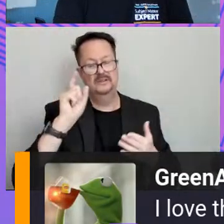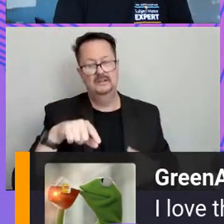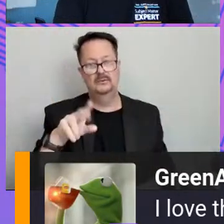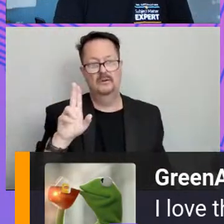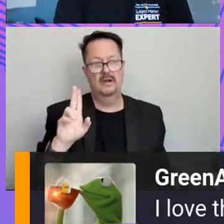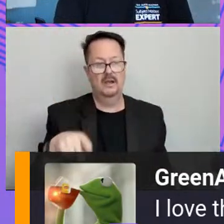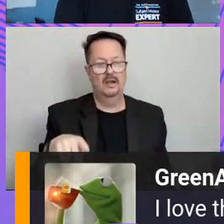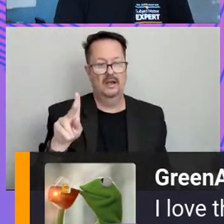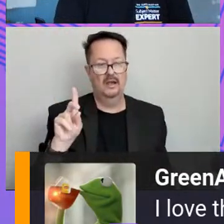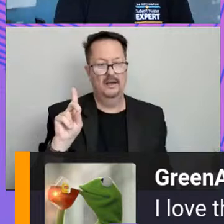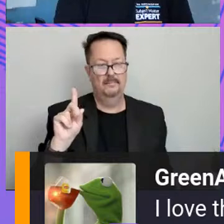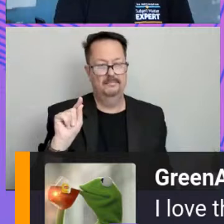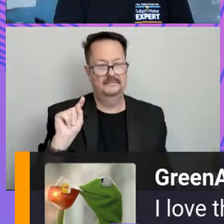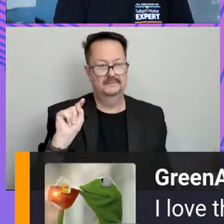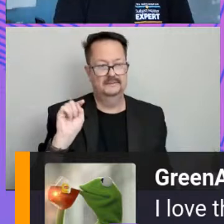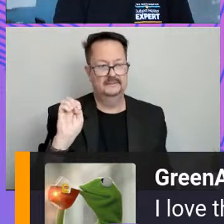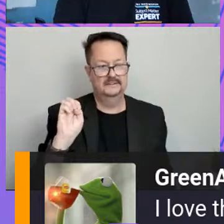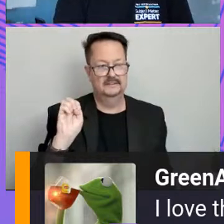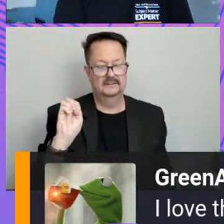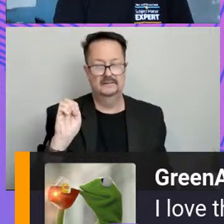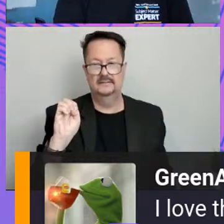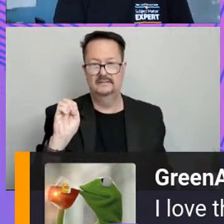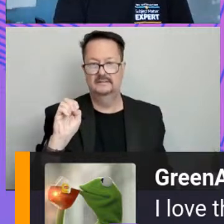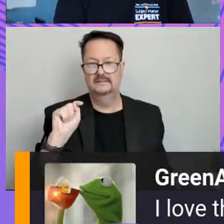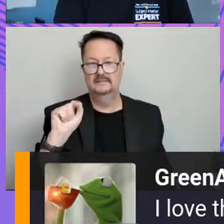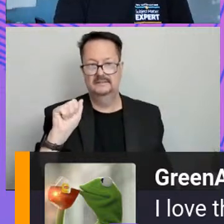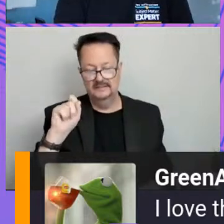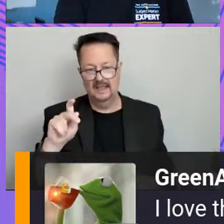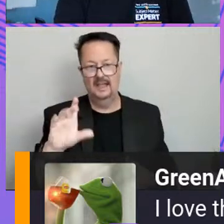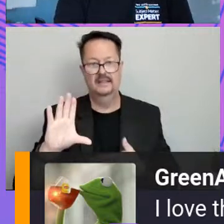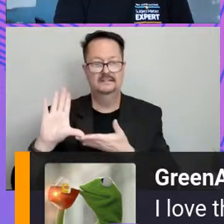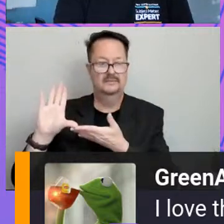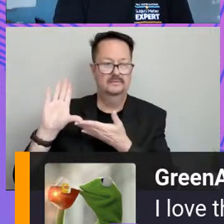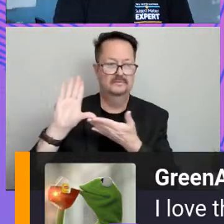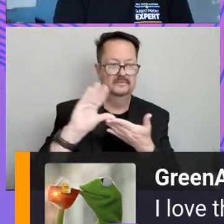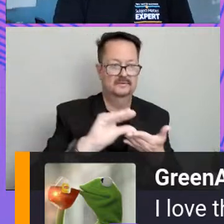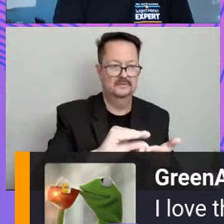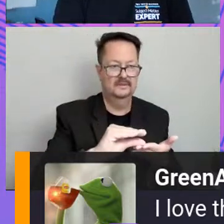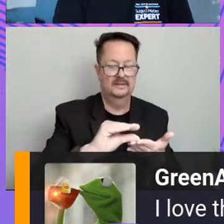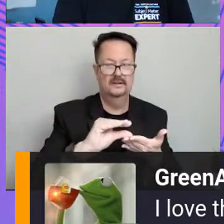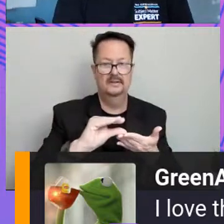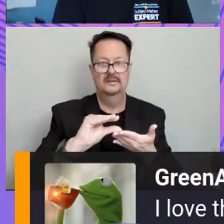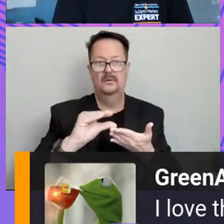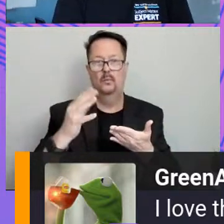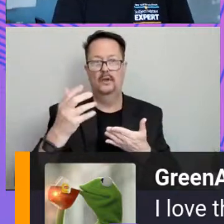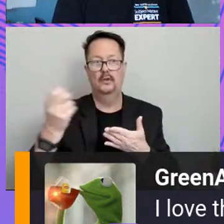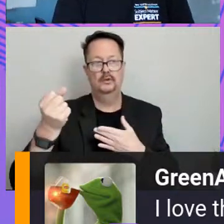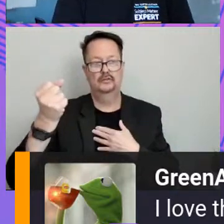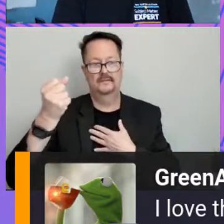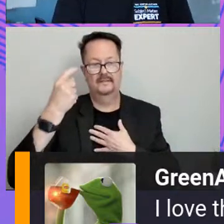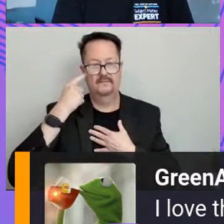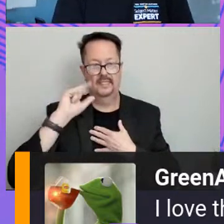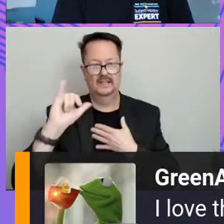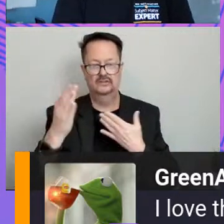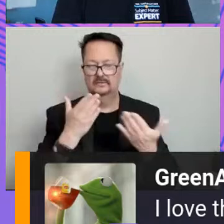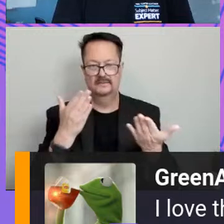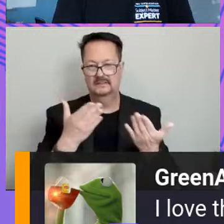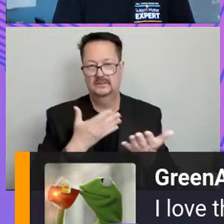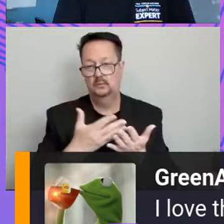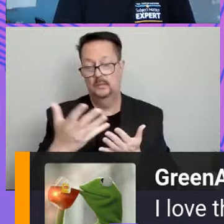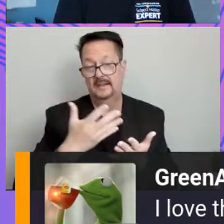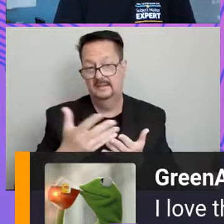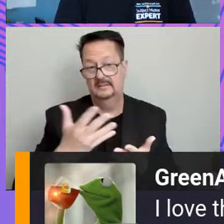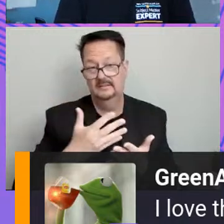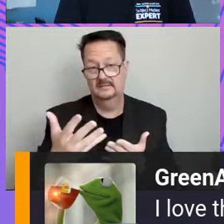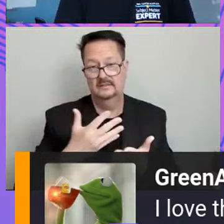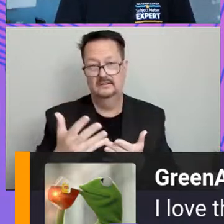bring down the amount of memory or CPU that you're reserving for that service? It's unnecessary. It's waste. And